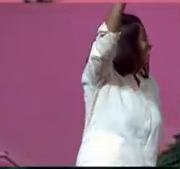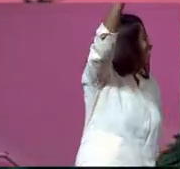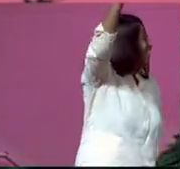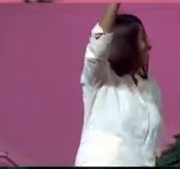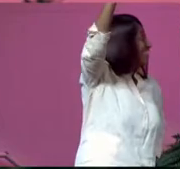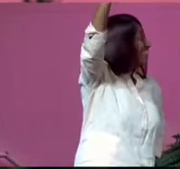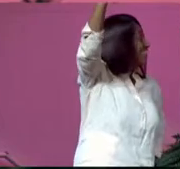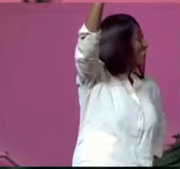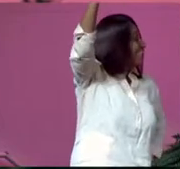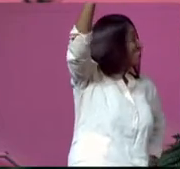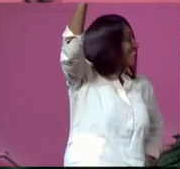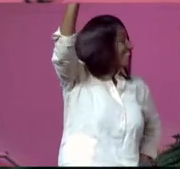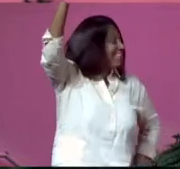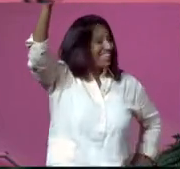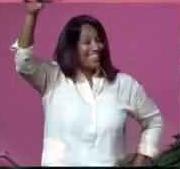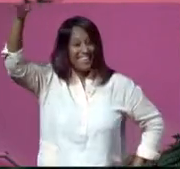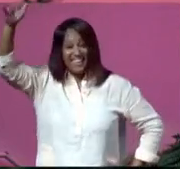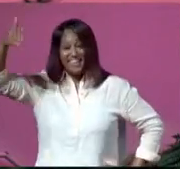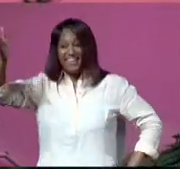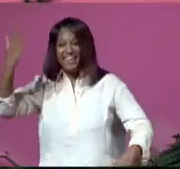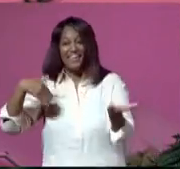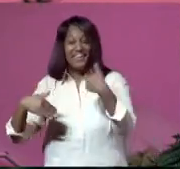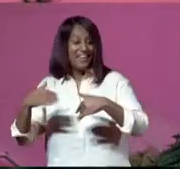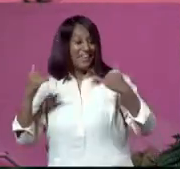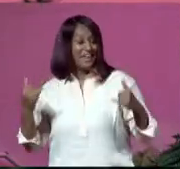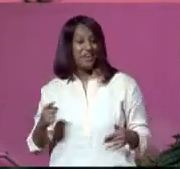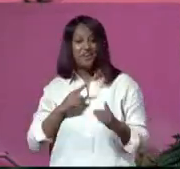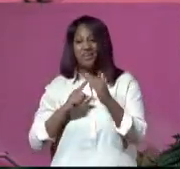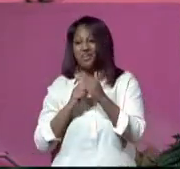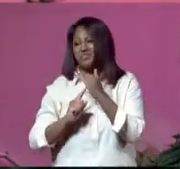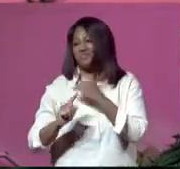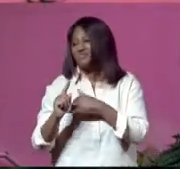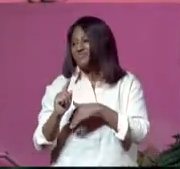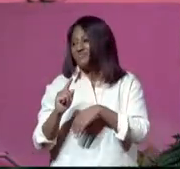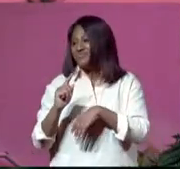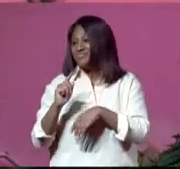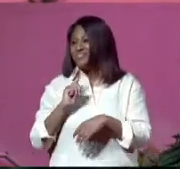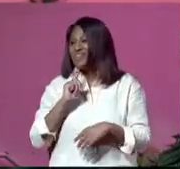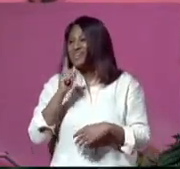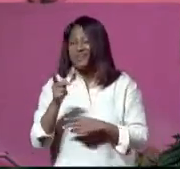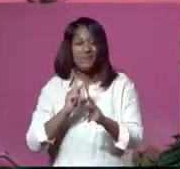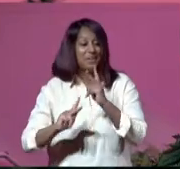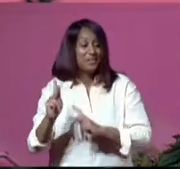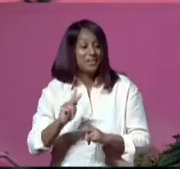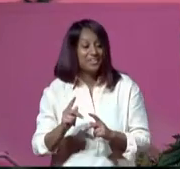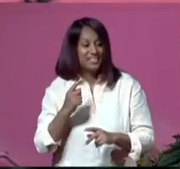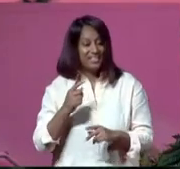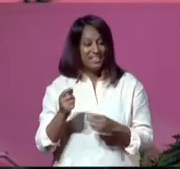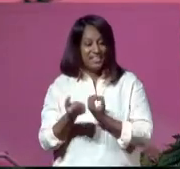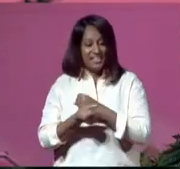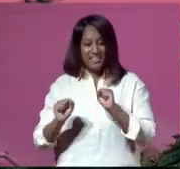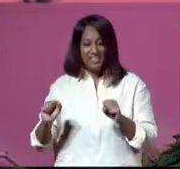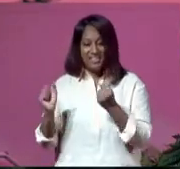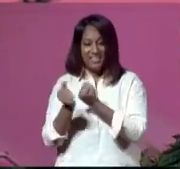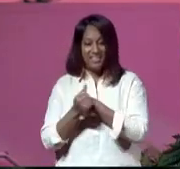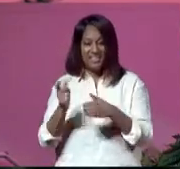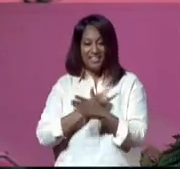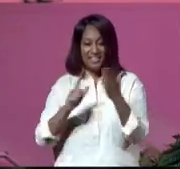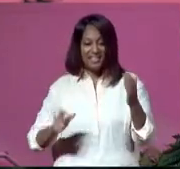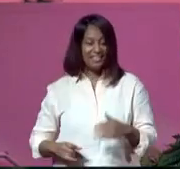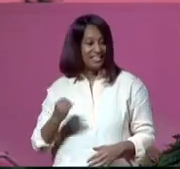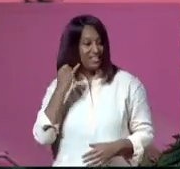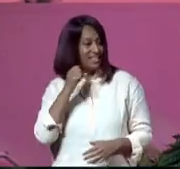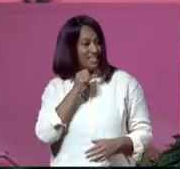West. I'm looking for the real folks. Say, I'm saved and I love the Lord. But if the Lord don't keep working on